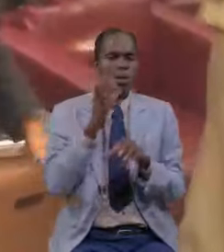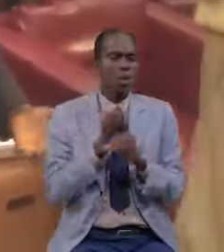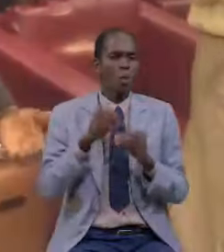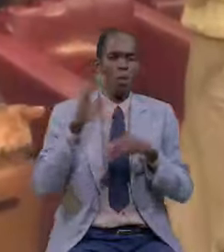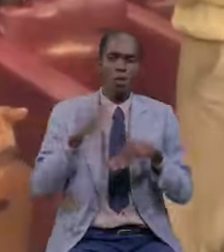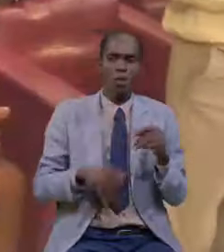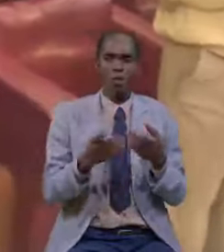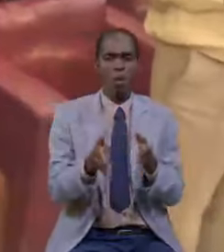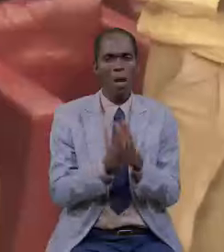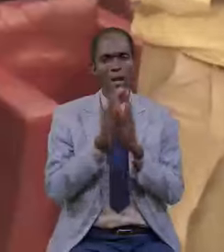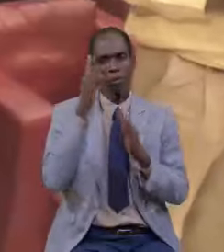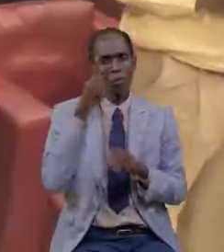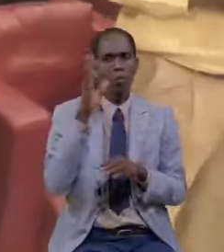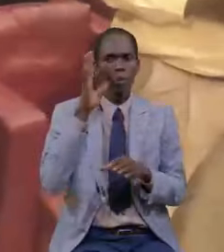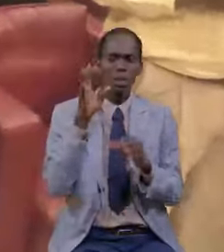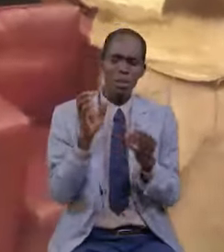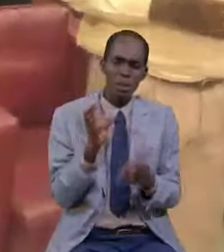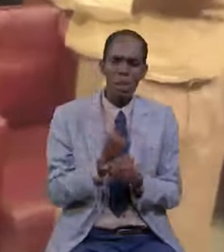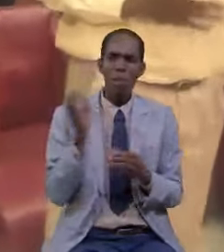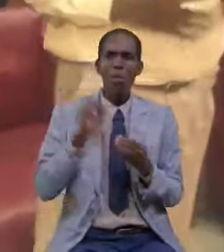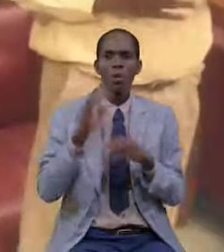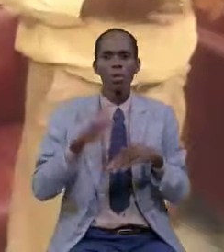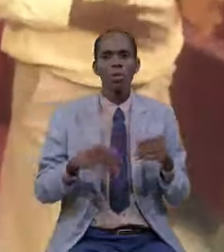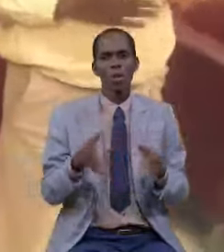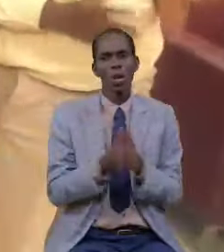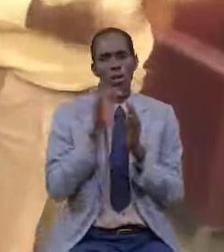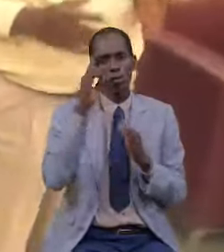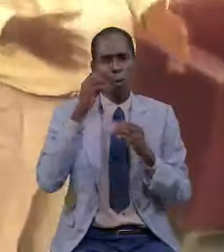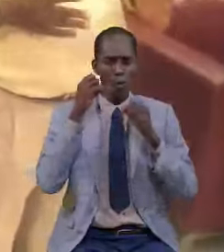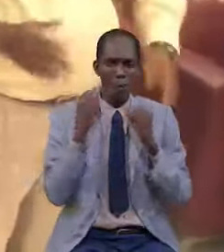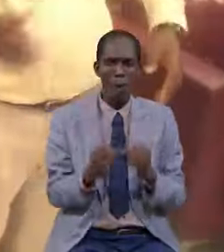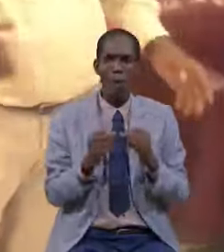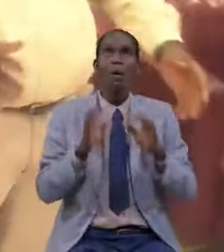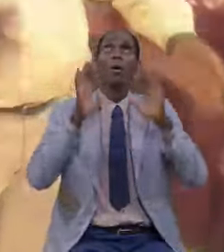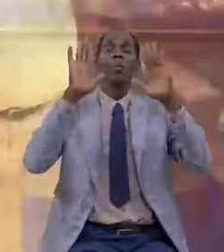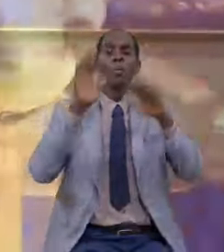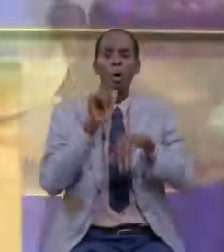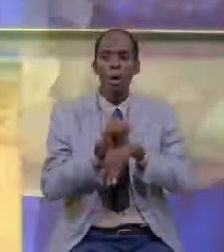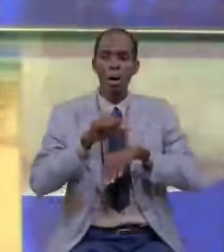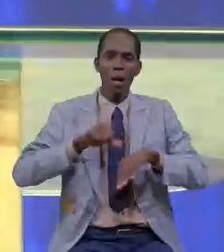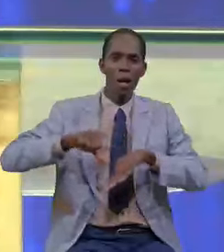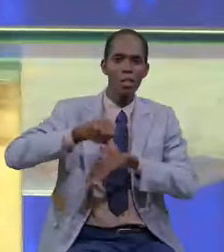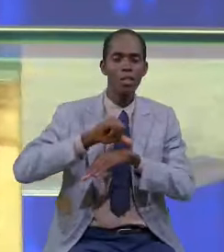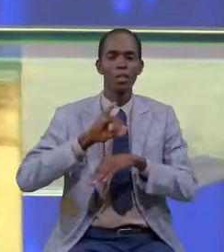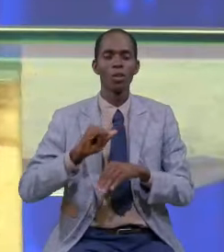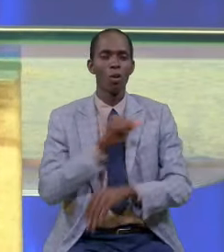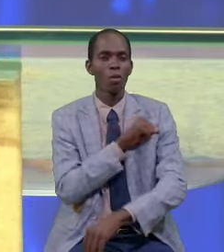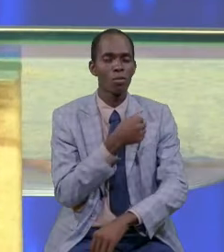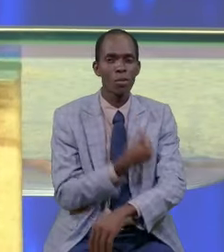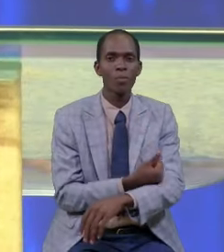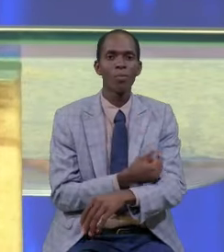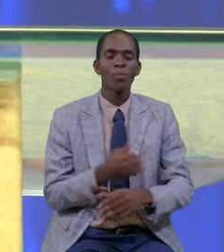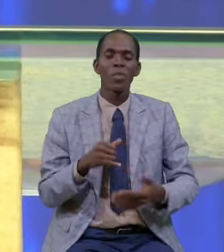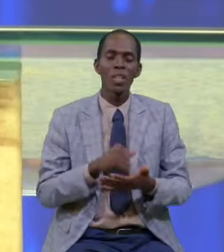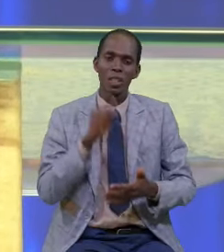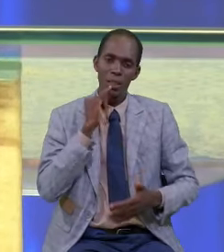for. You'll get more than you came for. Power, miracle, anointing, authority is there